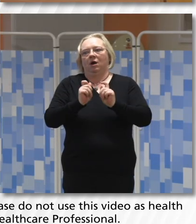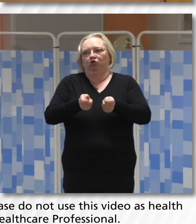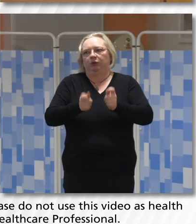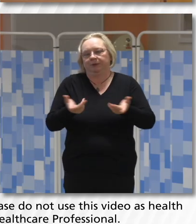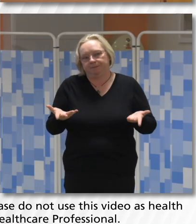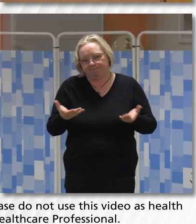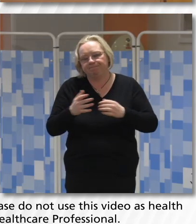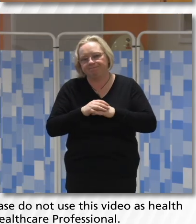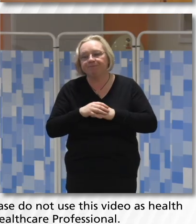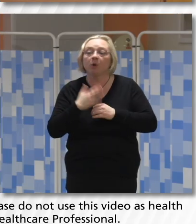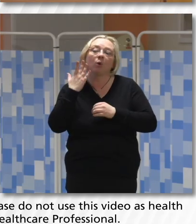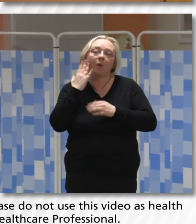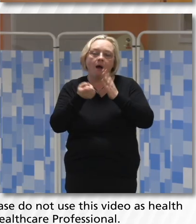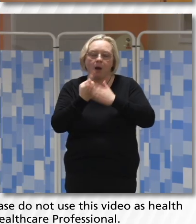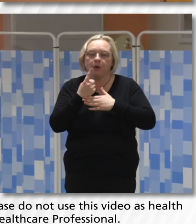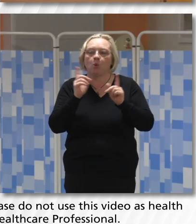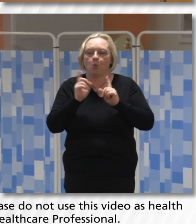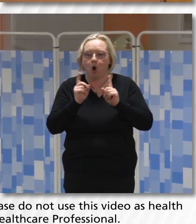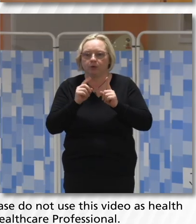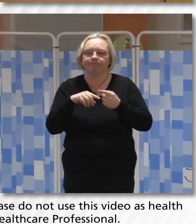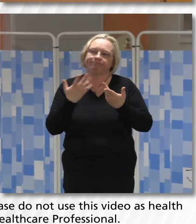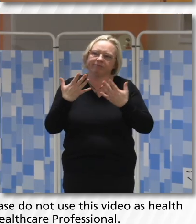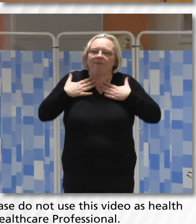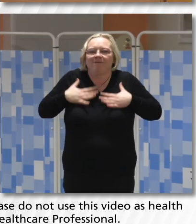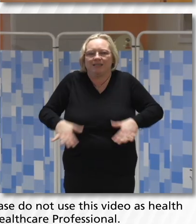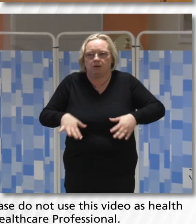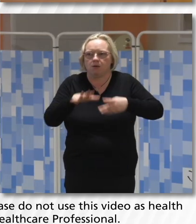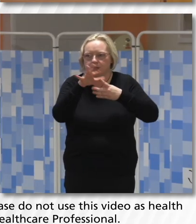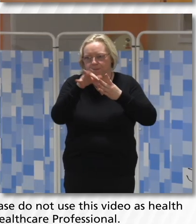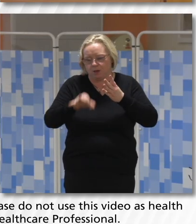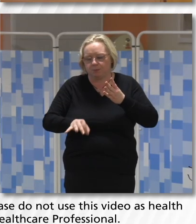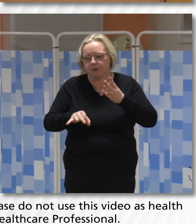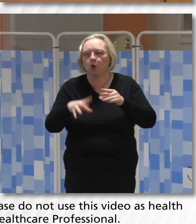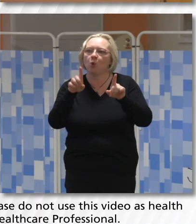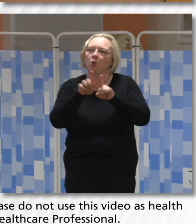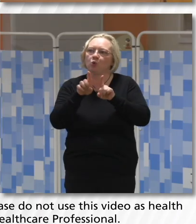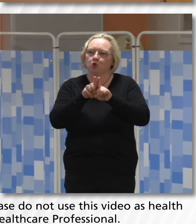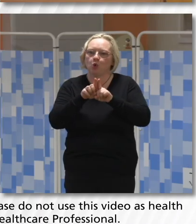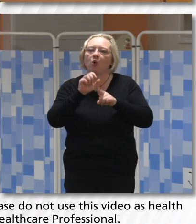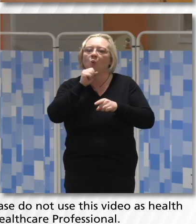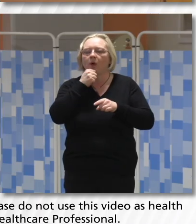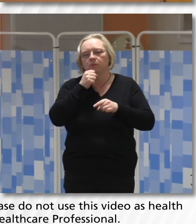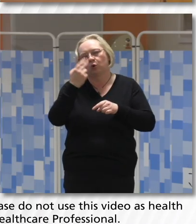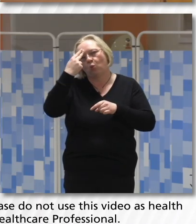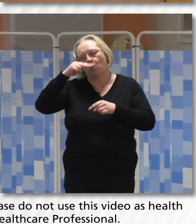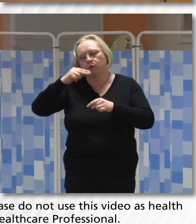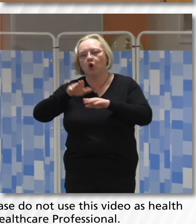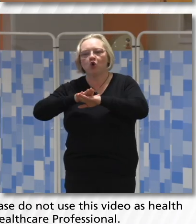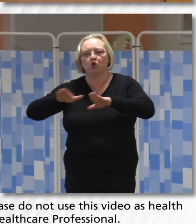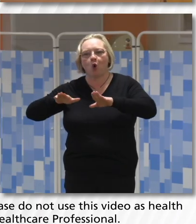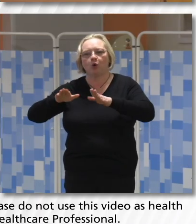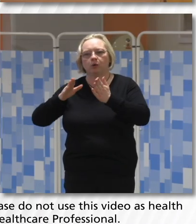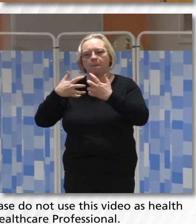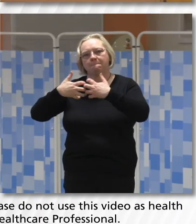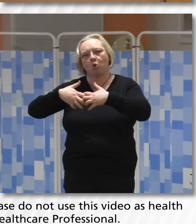happening pathologically, you get some physical symptoms, and you also get what we call non-motor symptoms. And we'll talk about